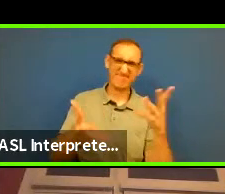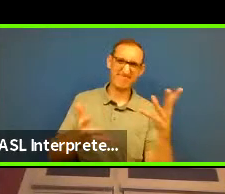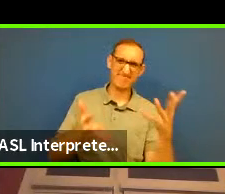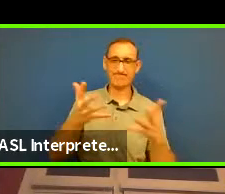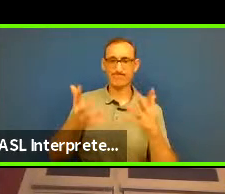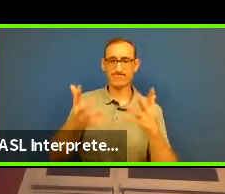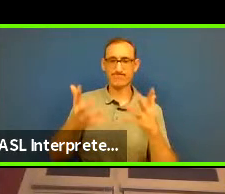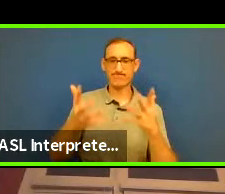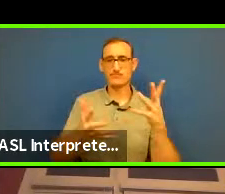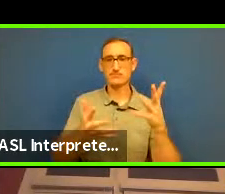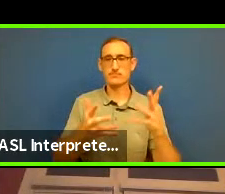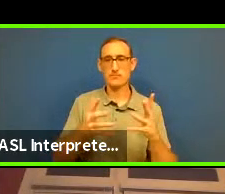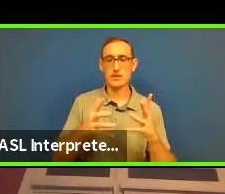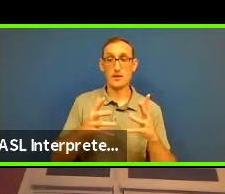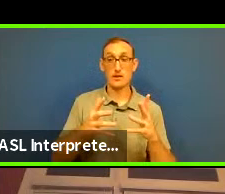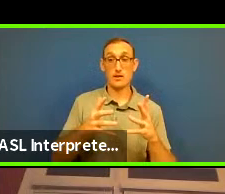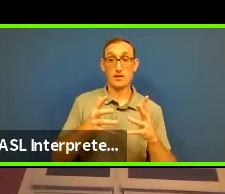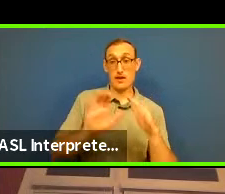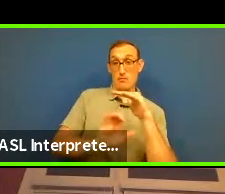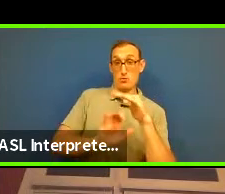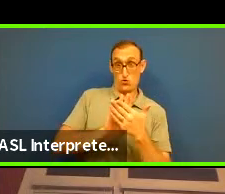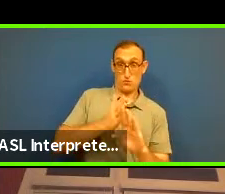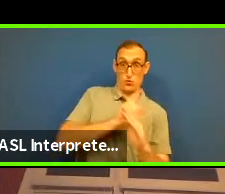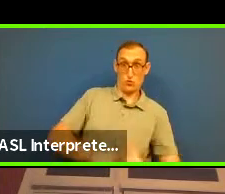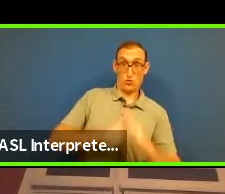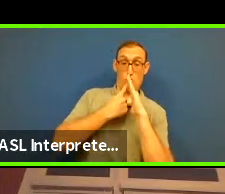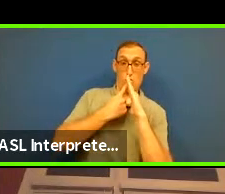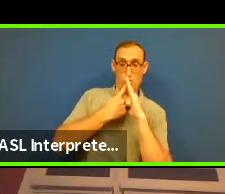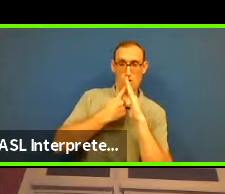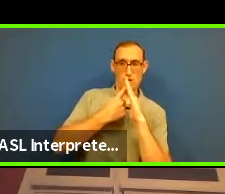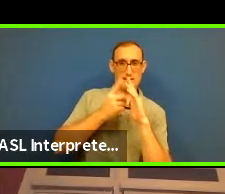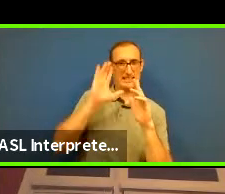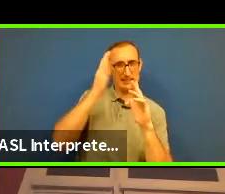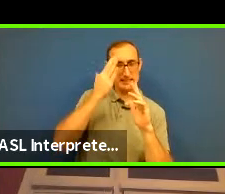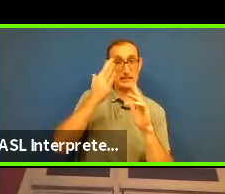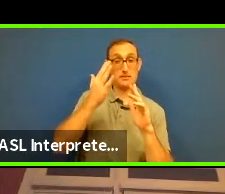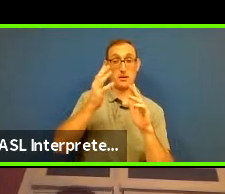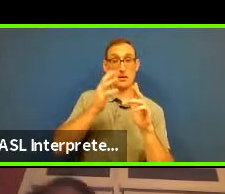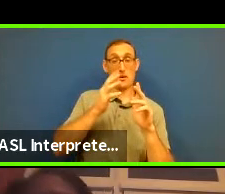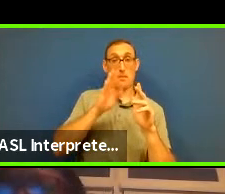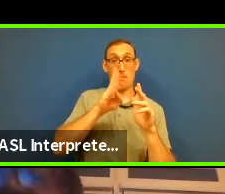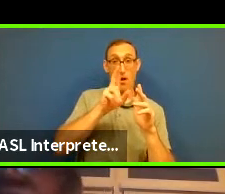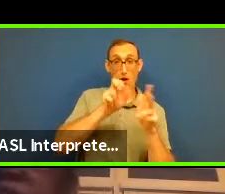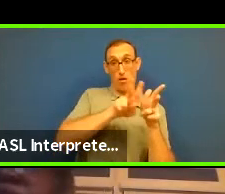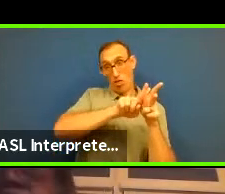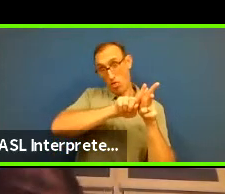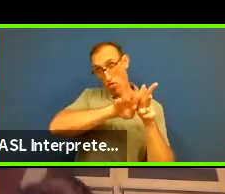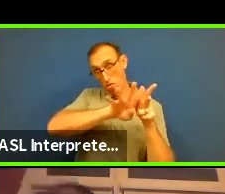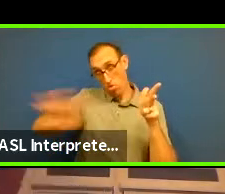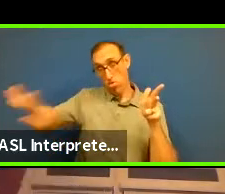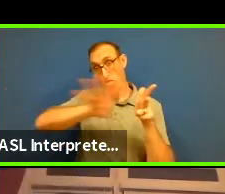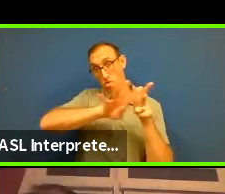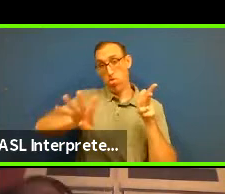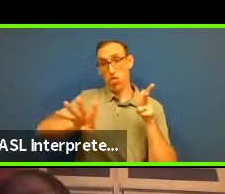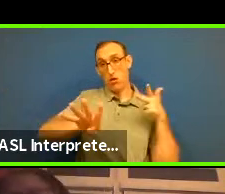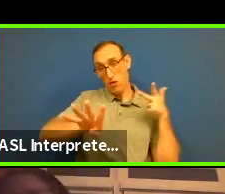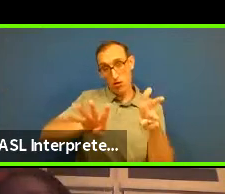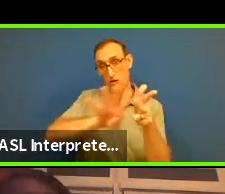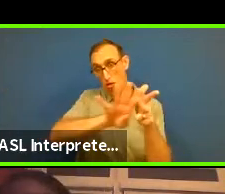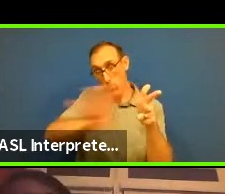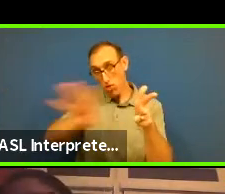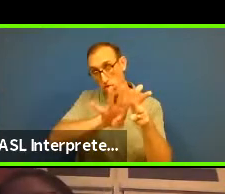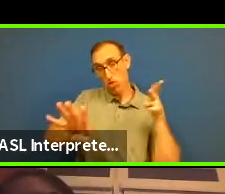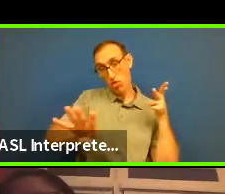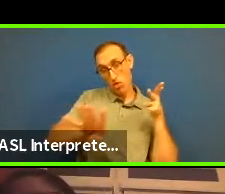before school, people are kind of pouring in, they're pouring off the buses in one door and they're pouring in the front door with